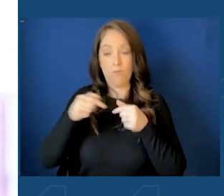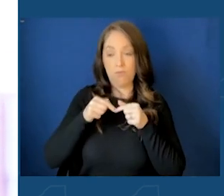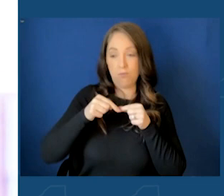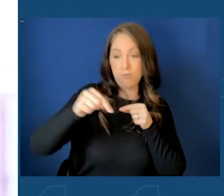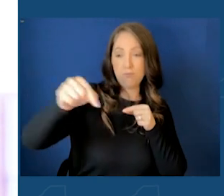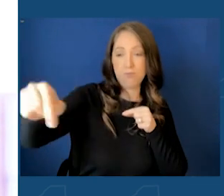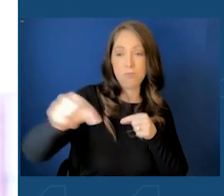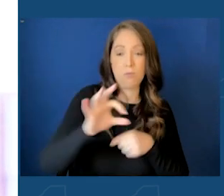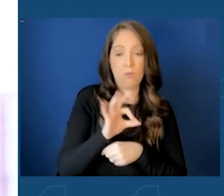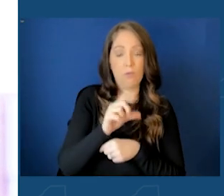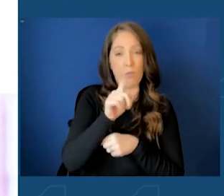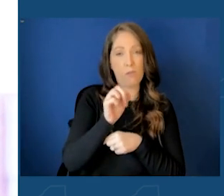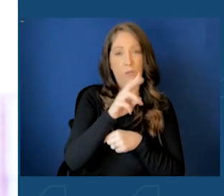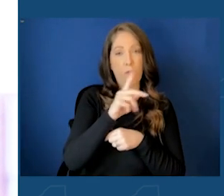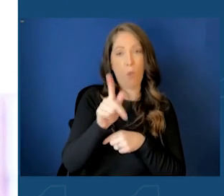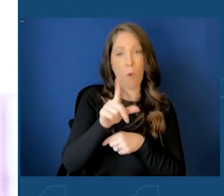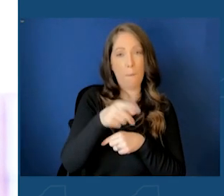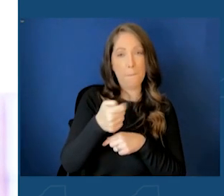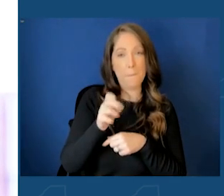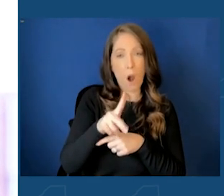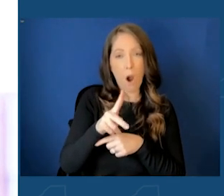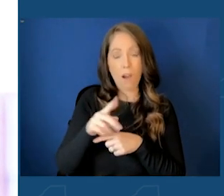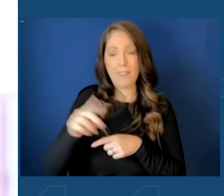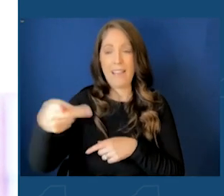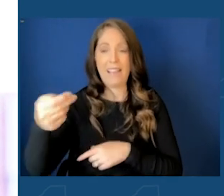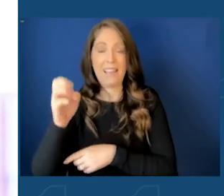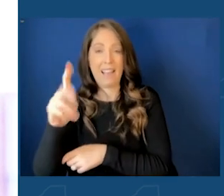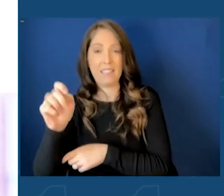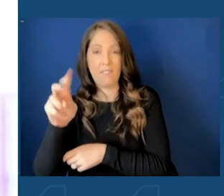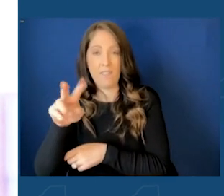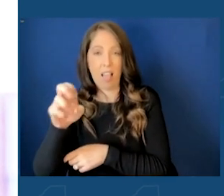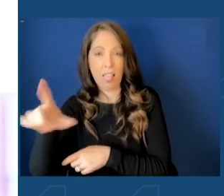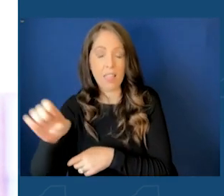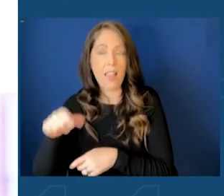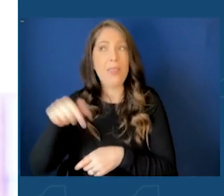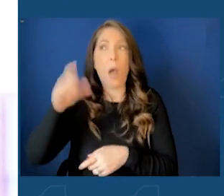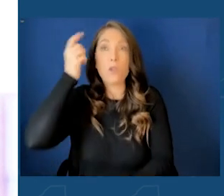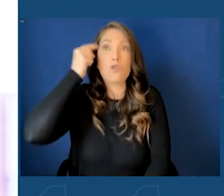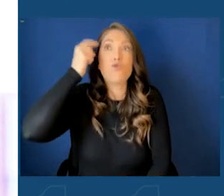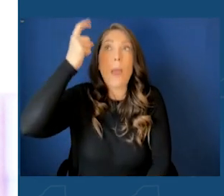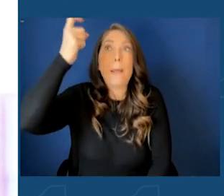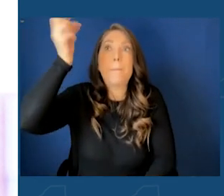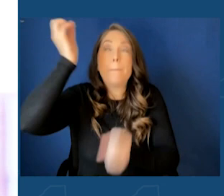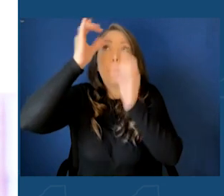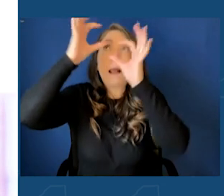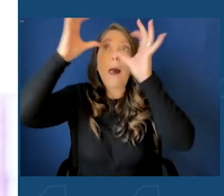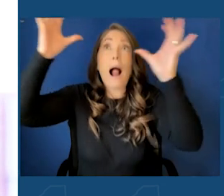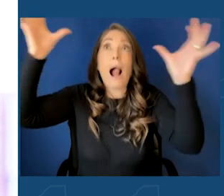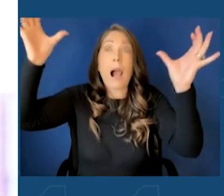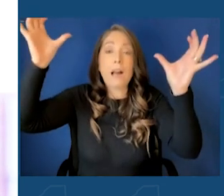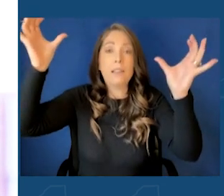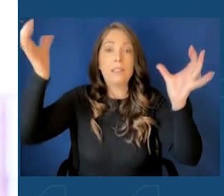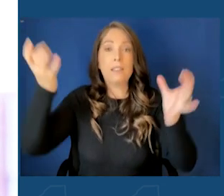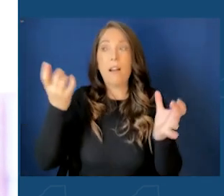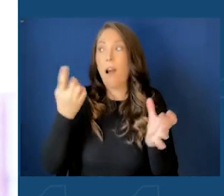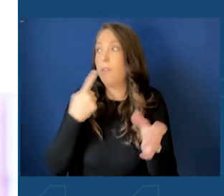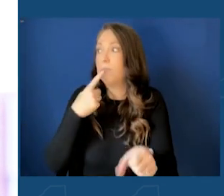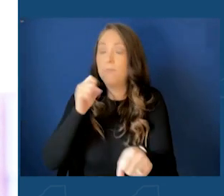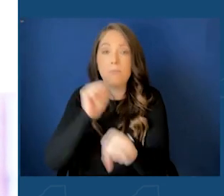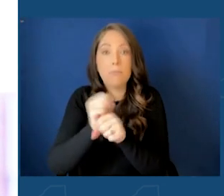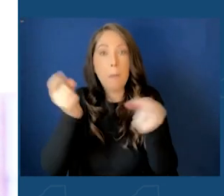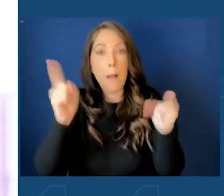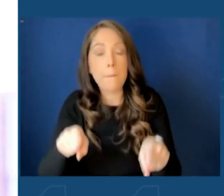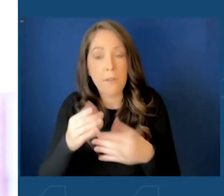was just a dream. I mean, you really have to appreciate that this was so visionary and actually got done. And so I want to